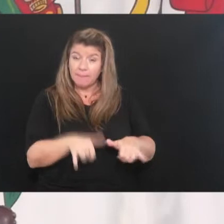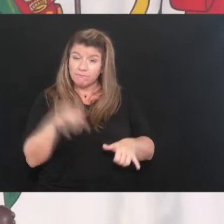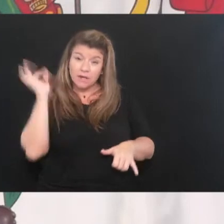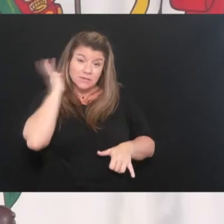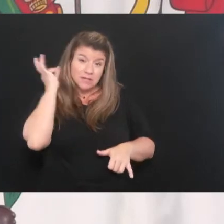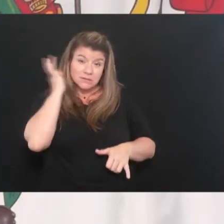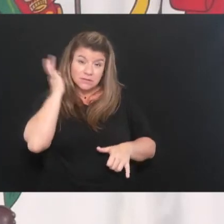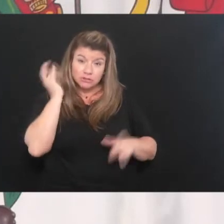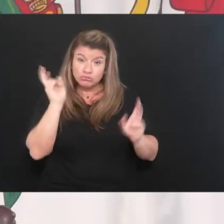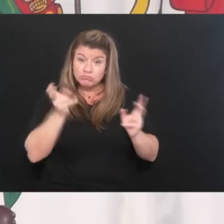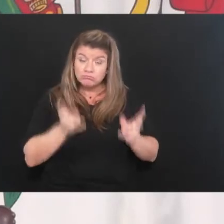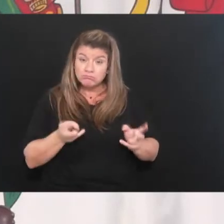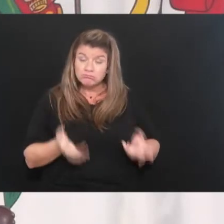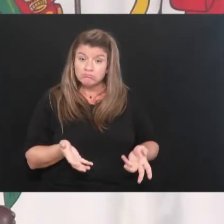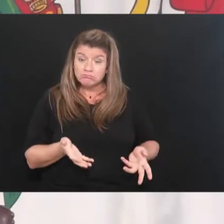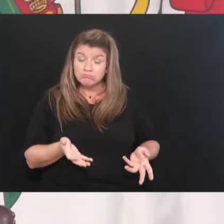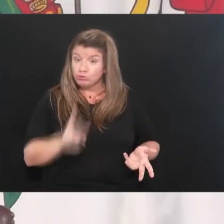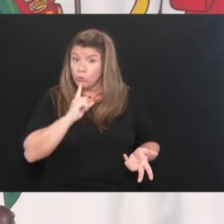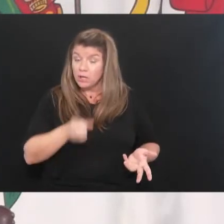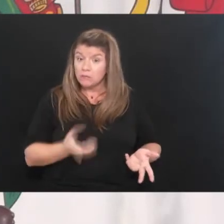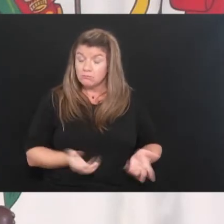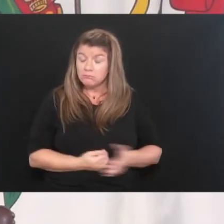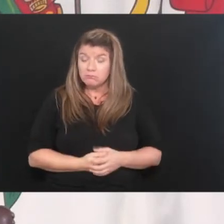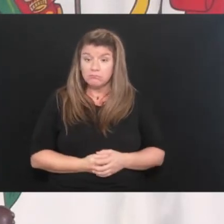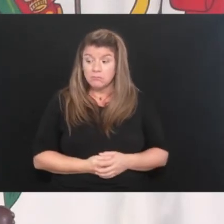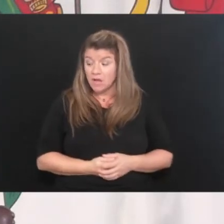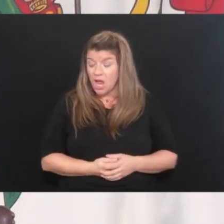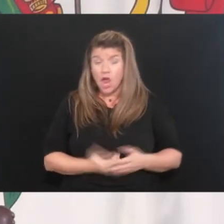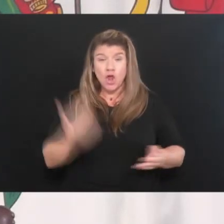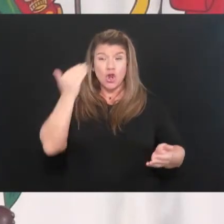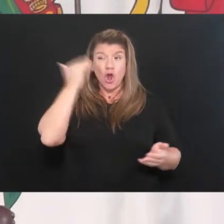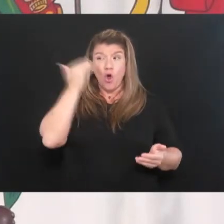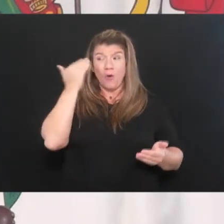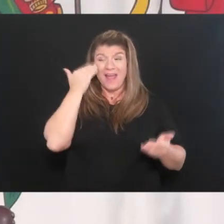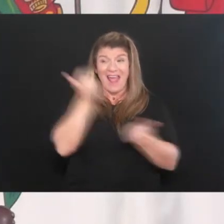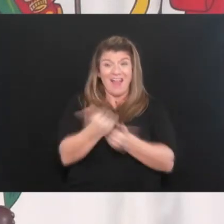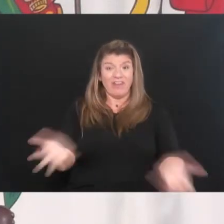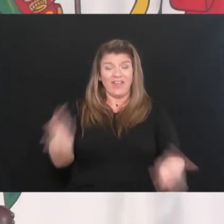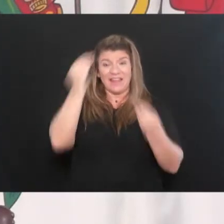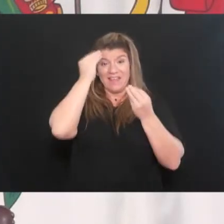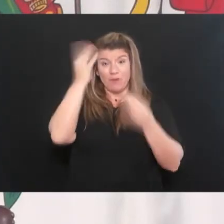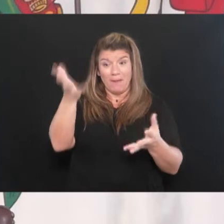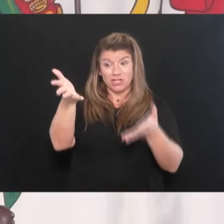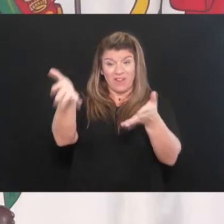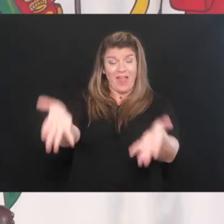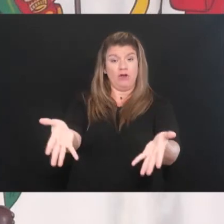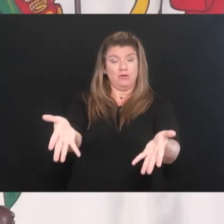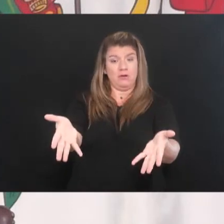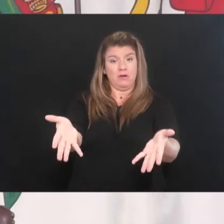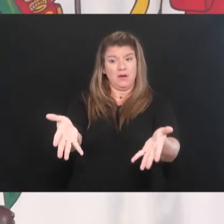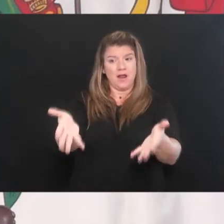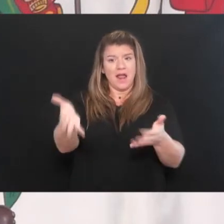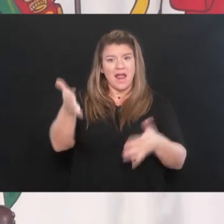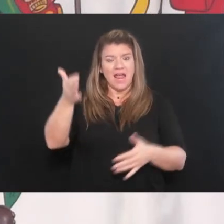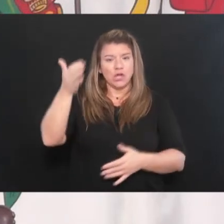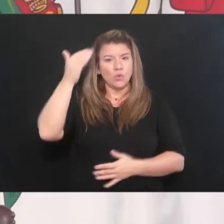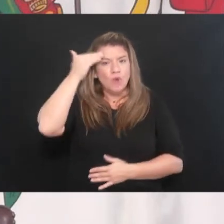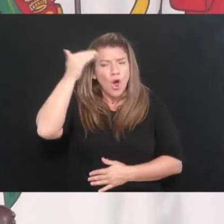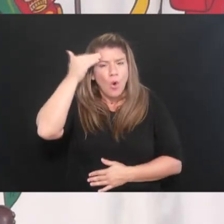syndrome? Really and truly, with all the information right in front of you and knowing